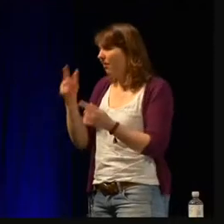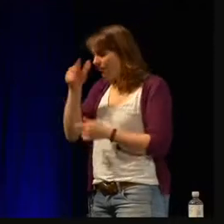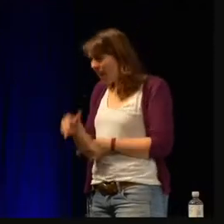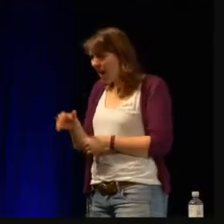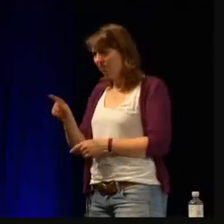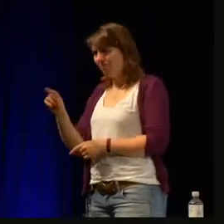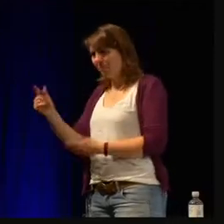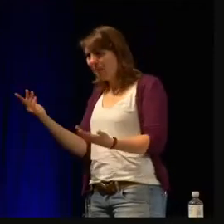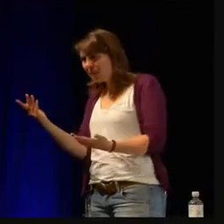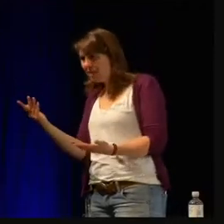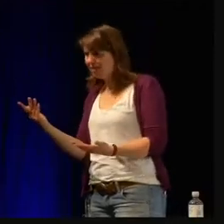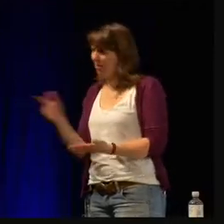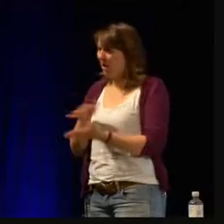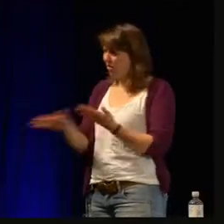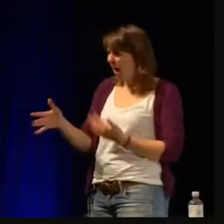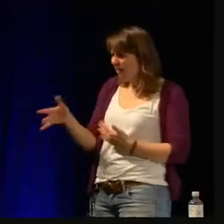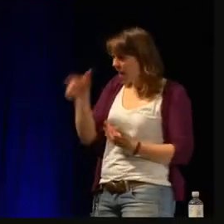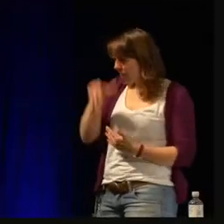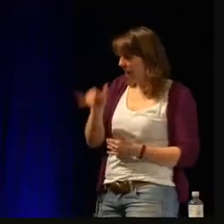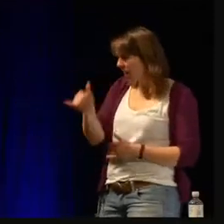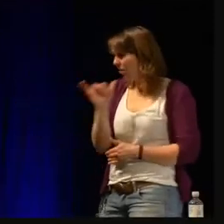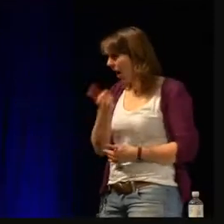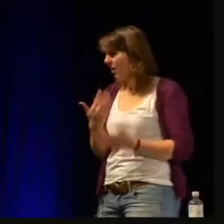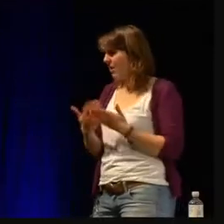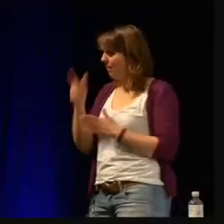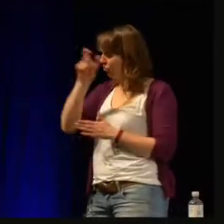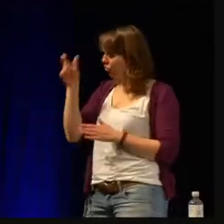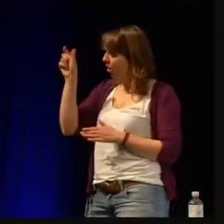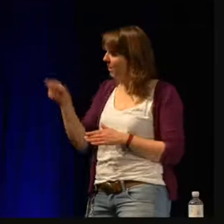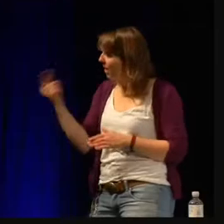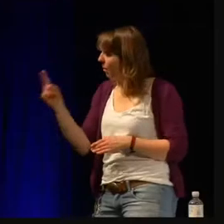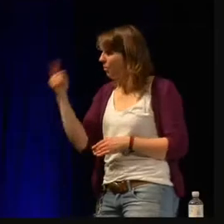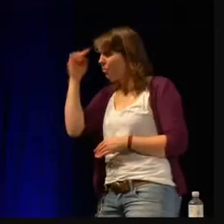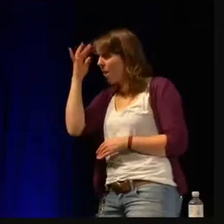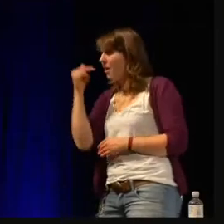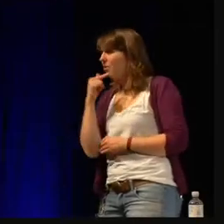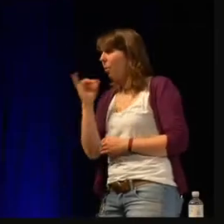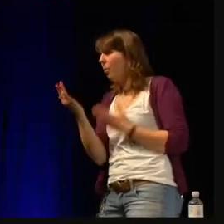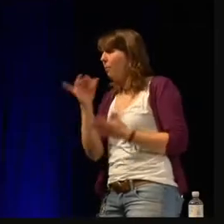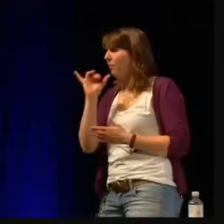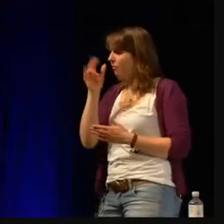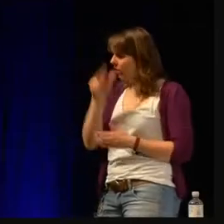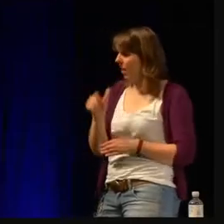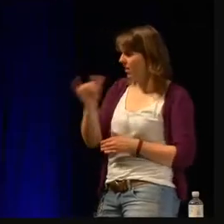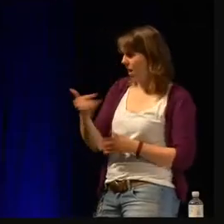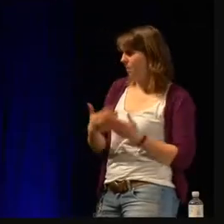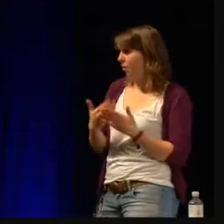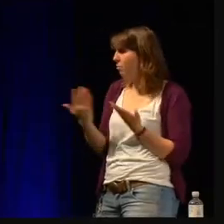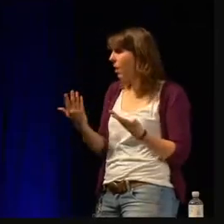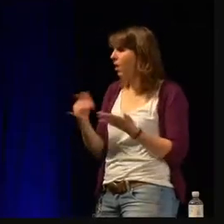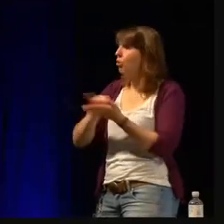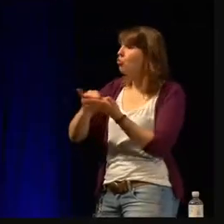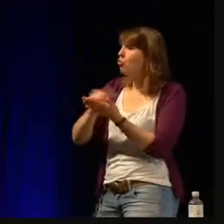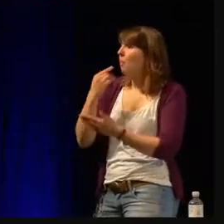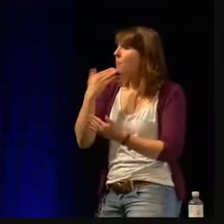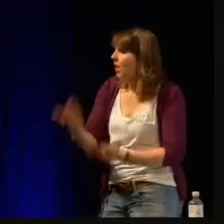to do to train algorithms. But it's often a case that we don't really know what exactly is a mistake, and that's